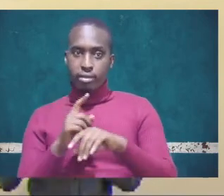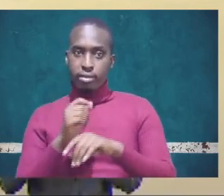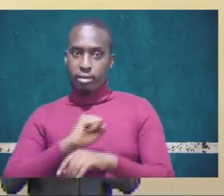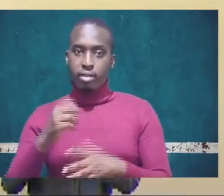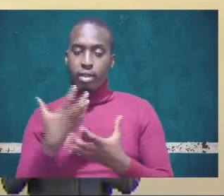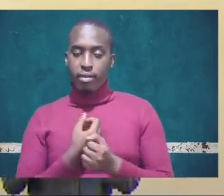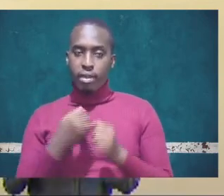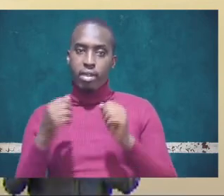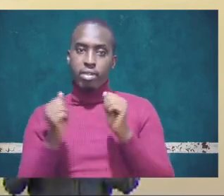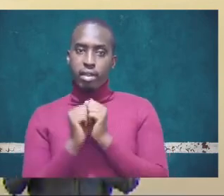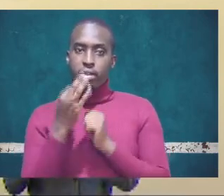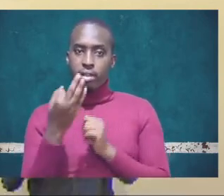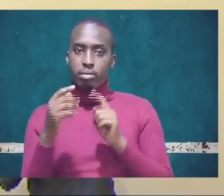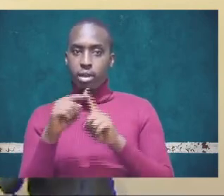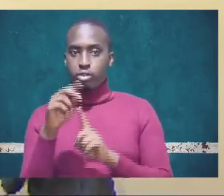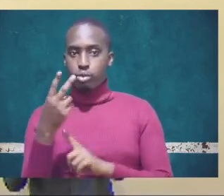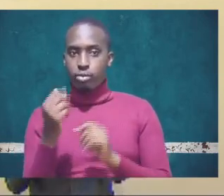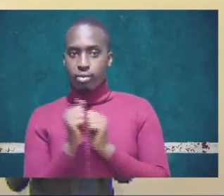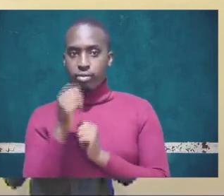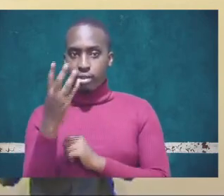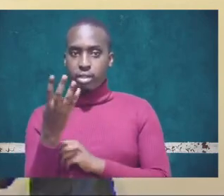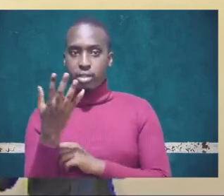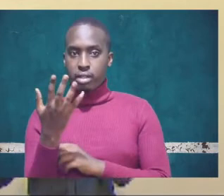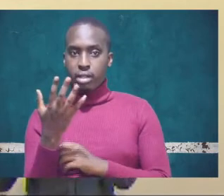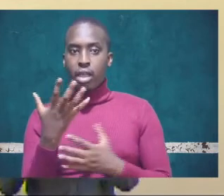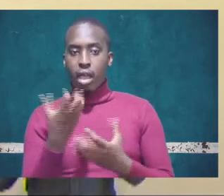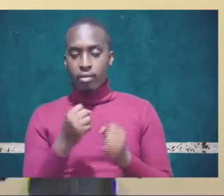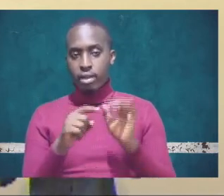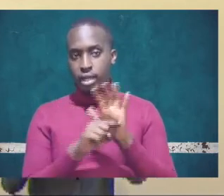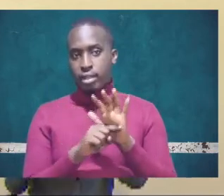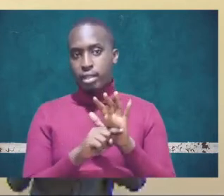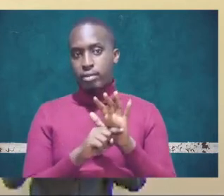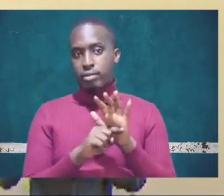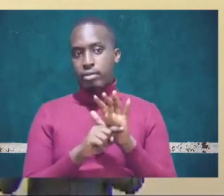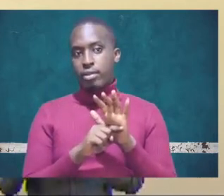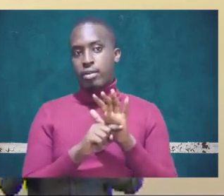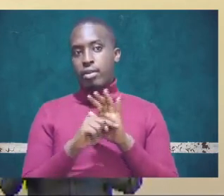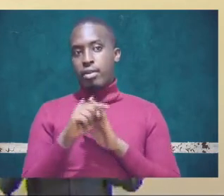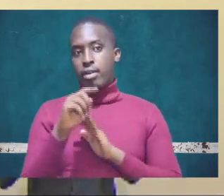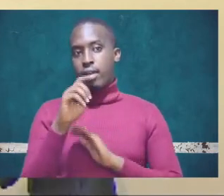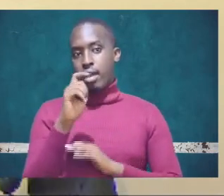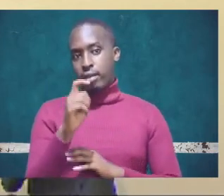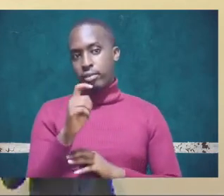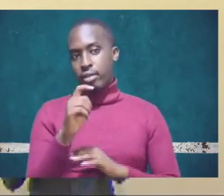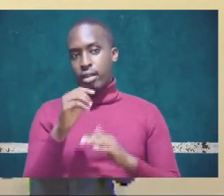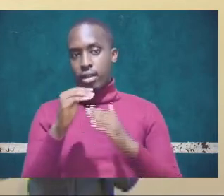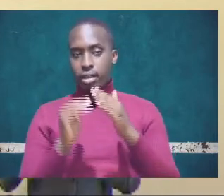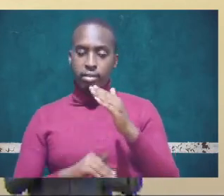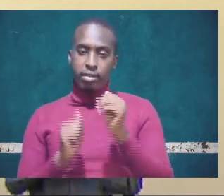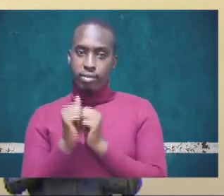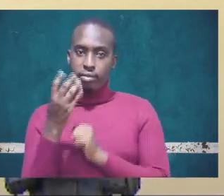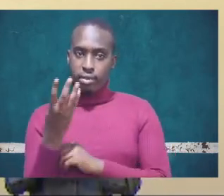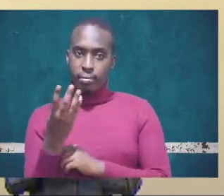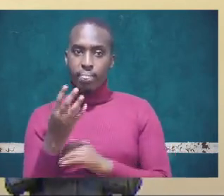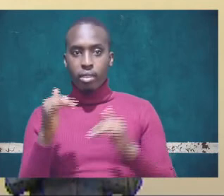have 13 plus 2. We have negative 3x less than 15. We now